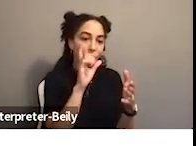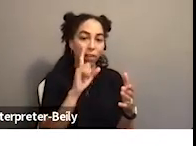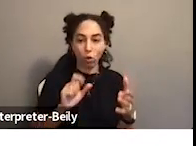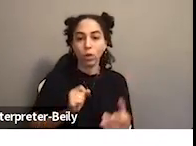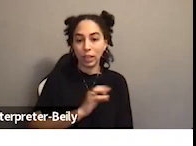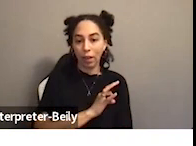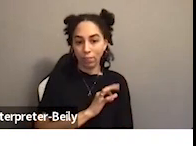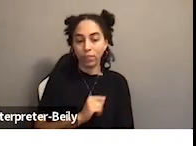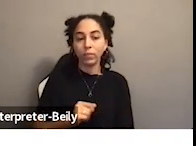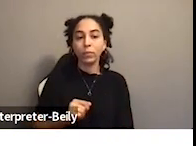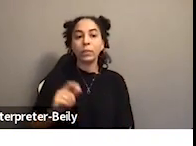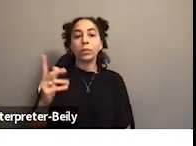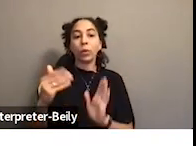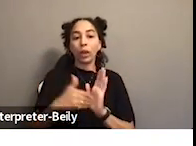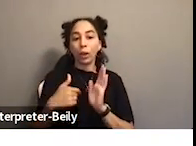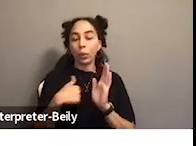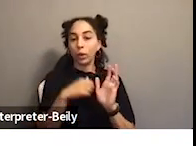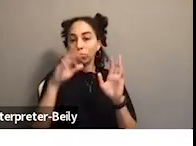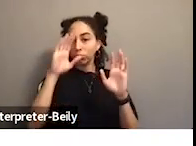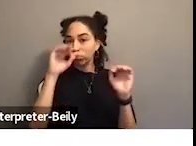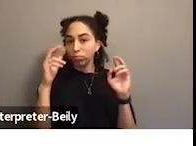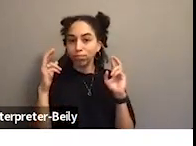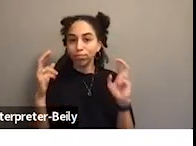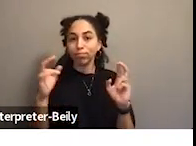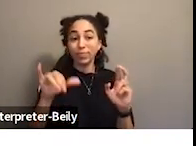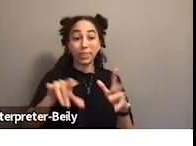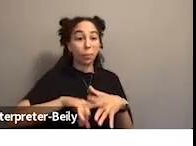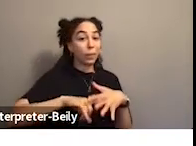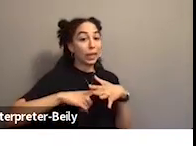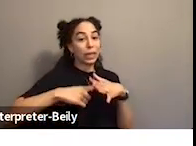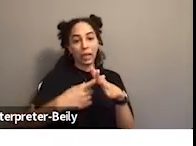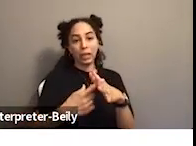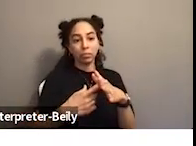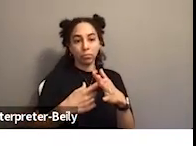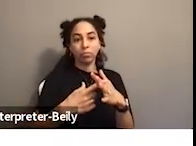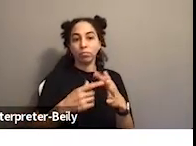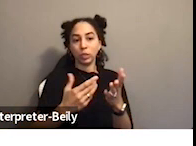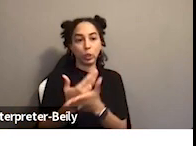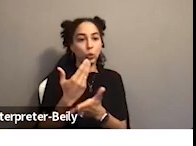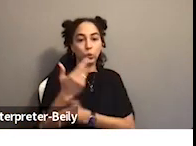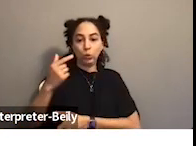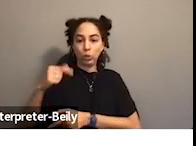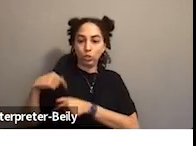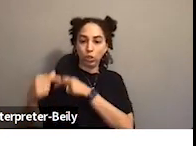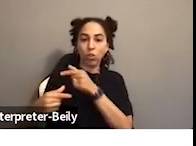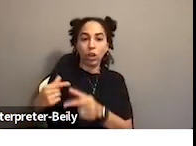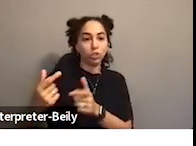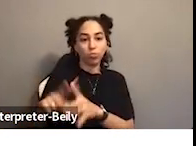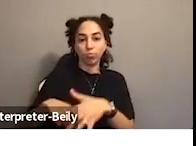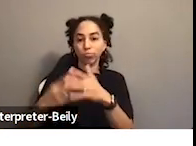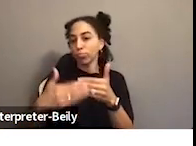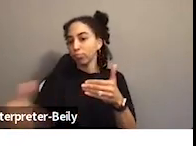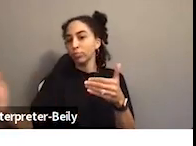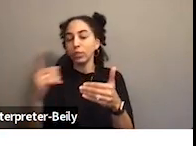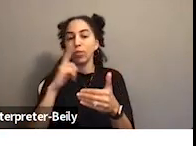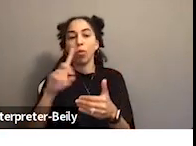staff. So again, we're hoping that that is the beginning of a new generational pipeline into the